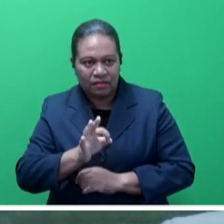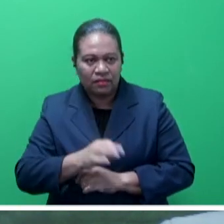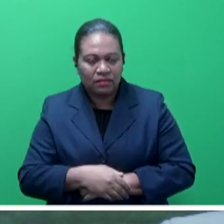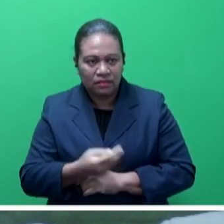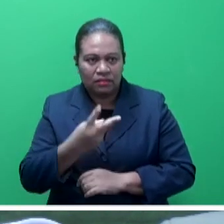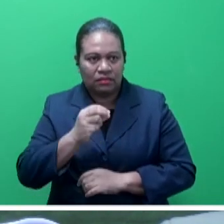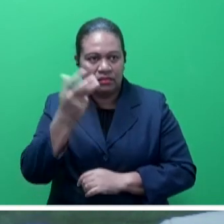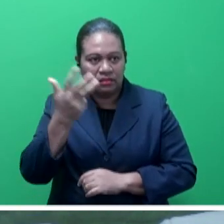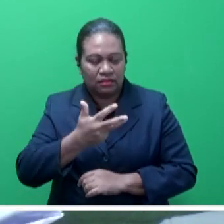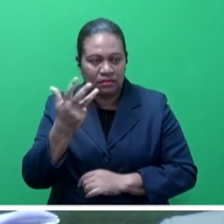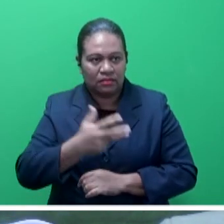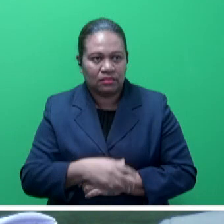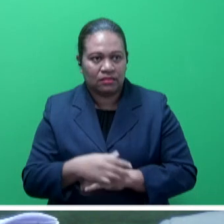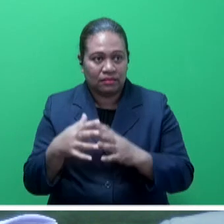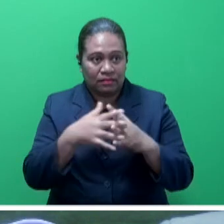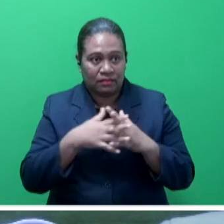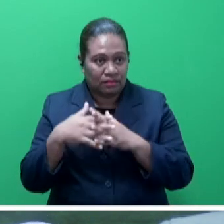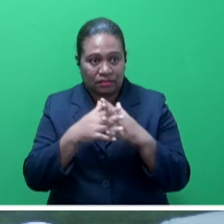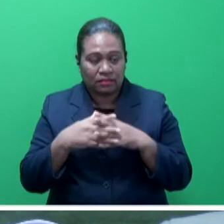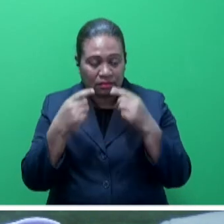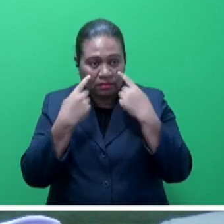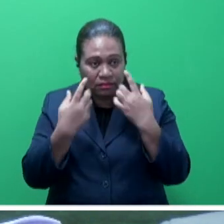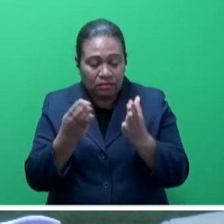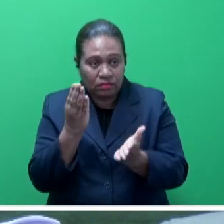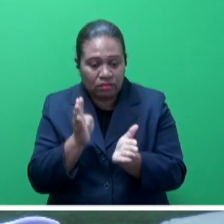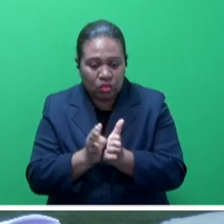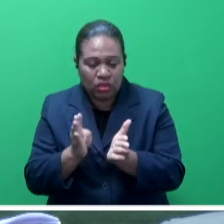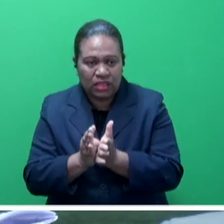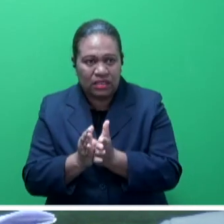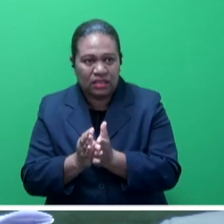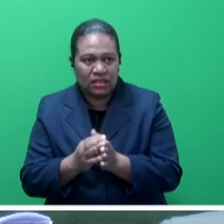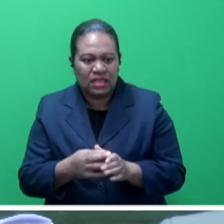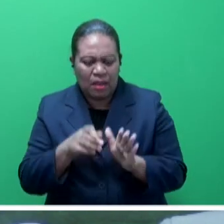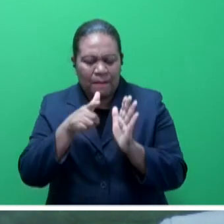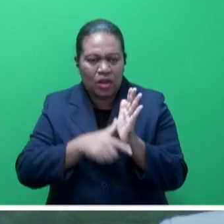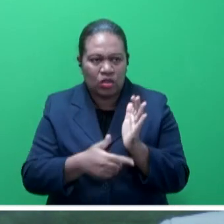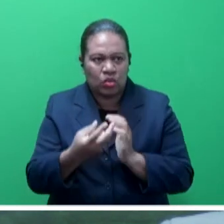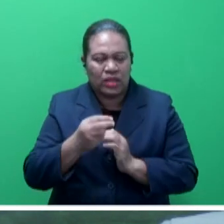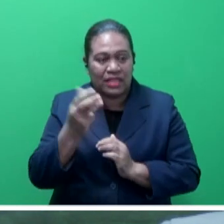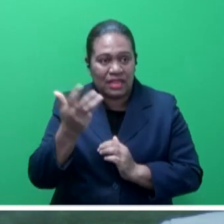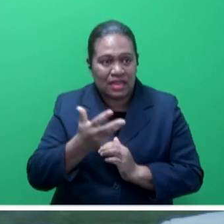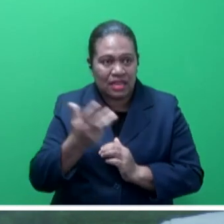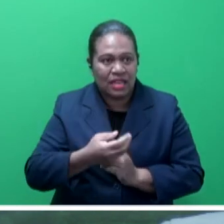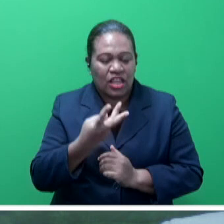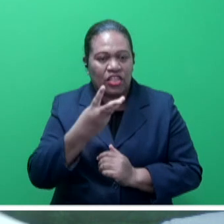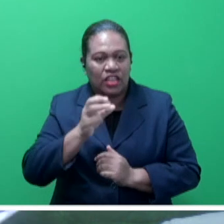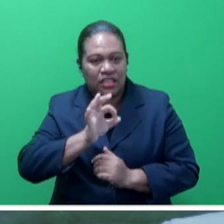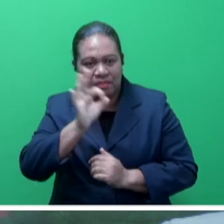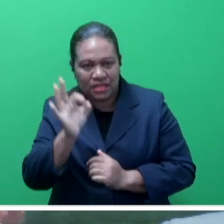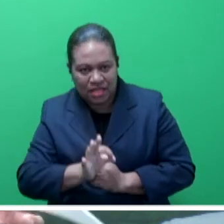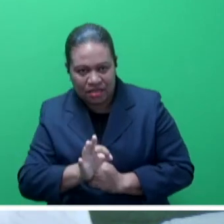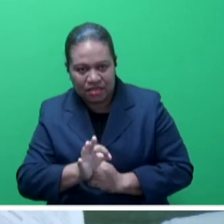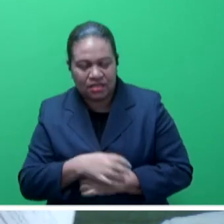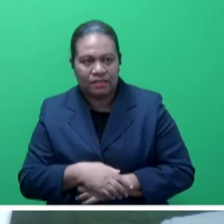2019. The USA, Mr. Speaker, sir, the travel bookings at the airline are currently below 2019 levels by around 30%.